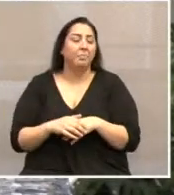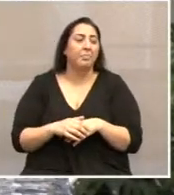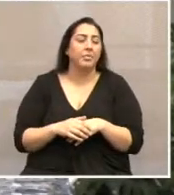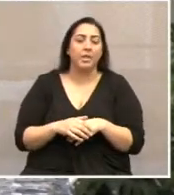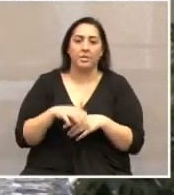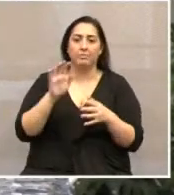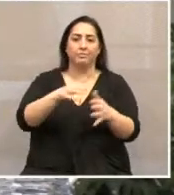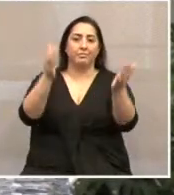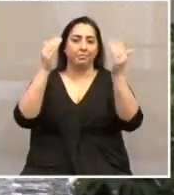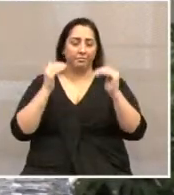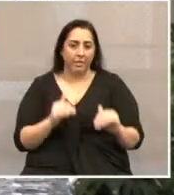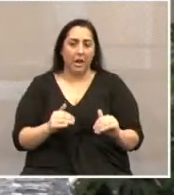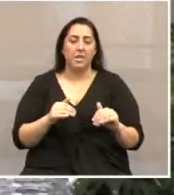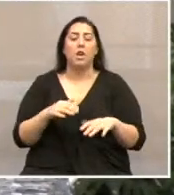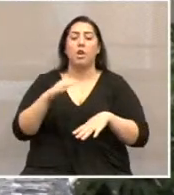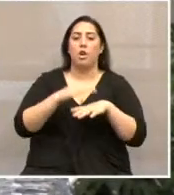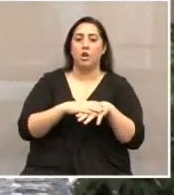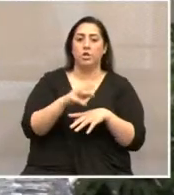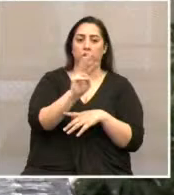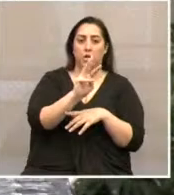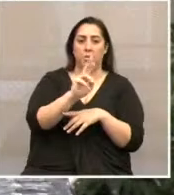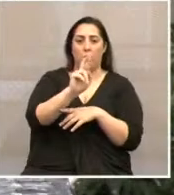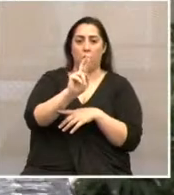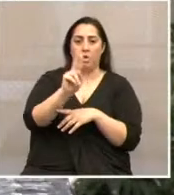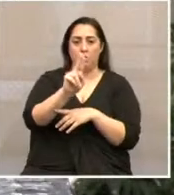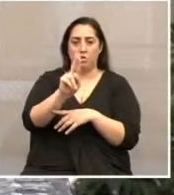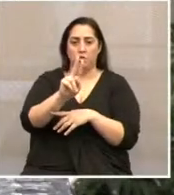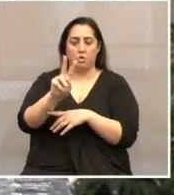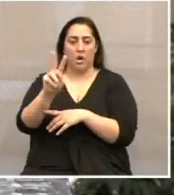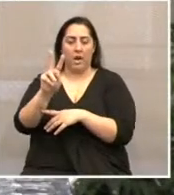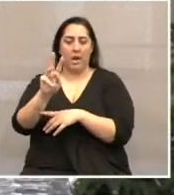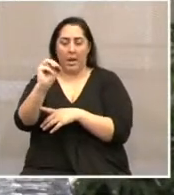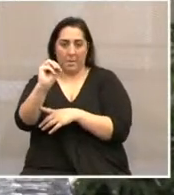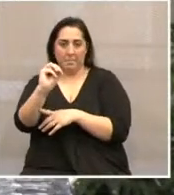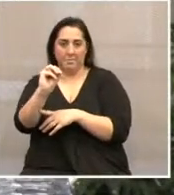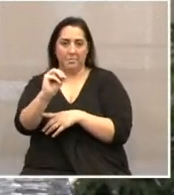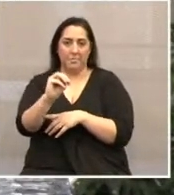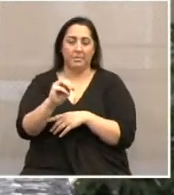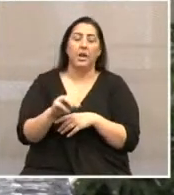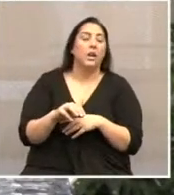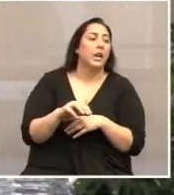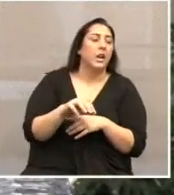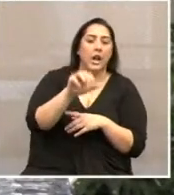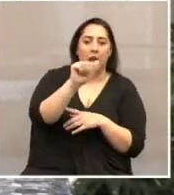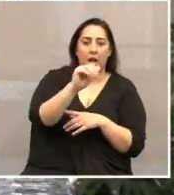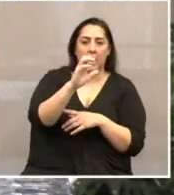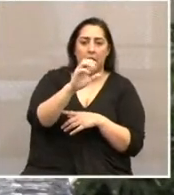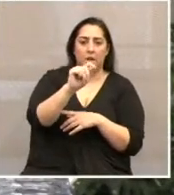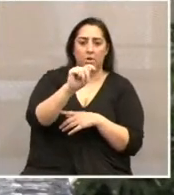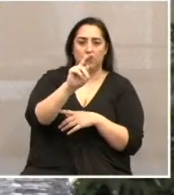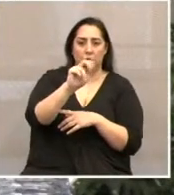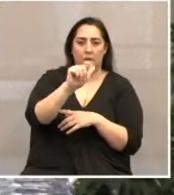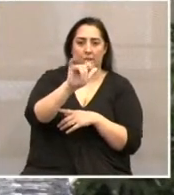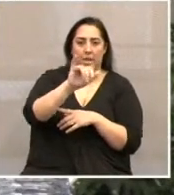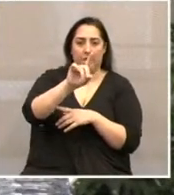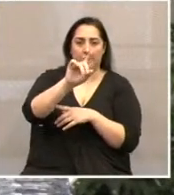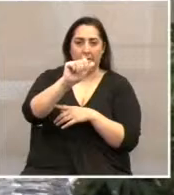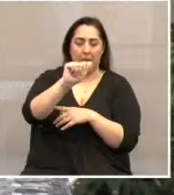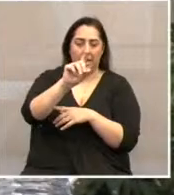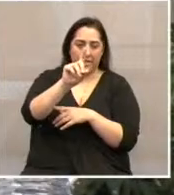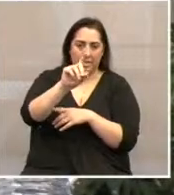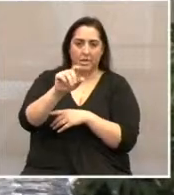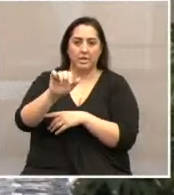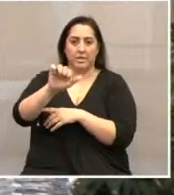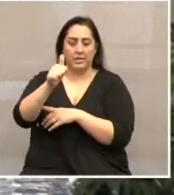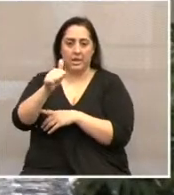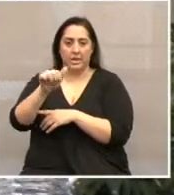have on WRUN, Actualidad 1040, not only during the presidential campaign, where Agustin Acosta